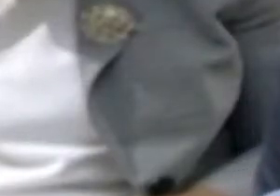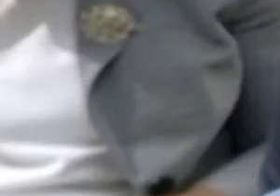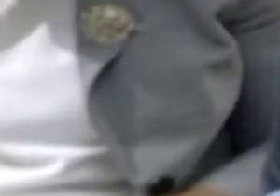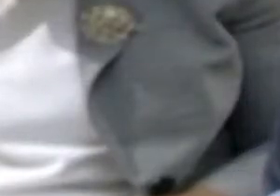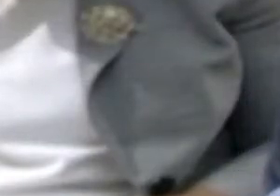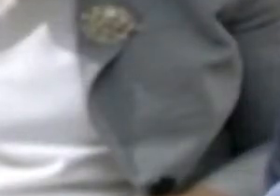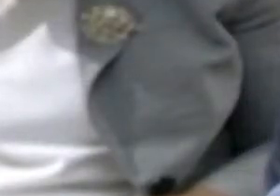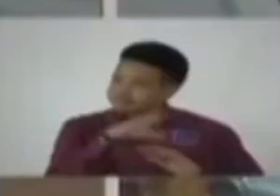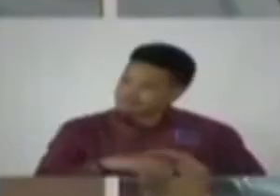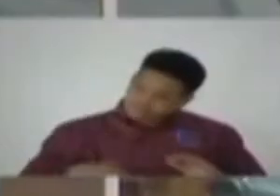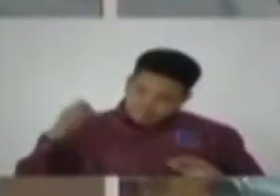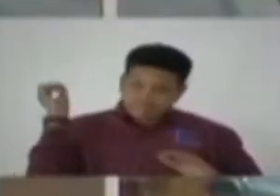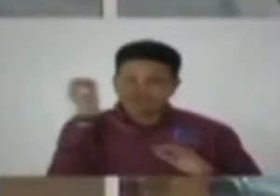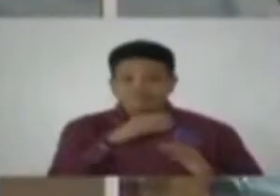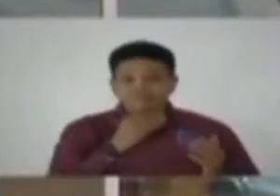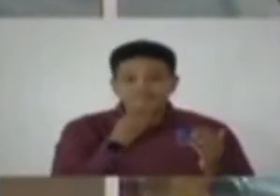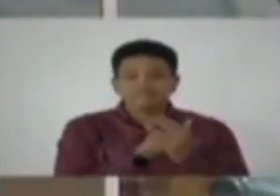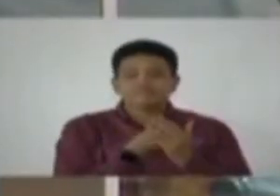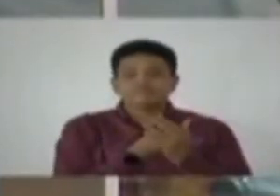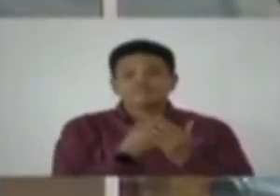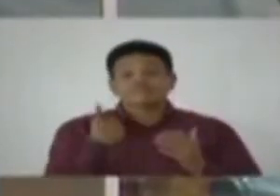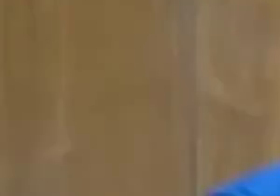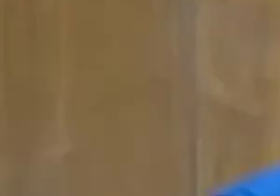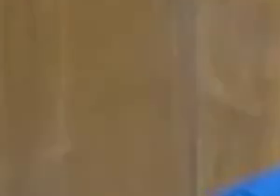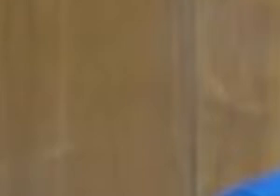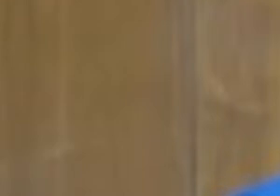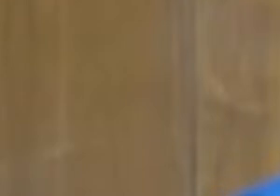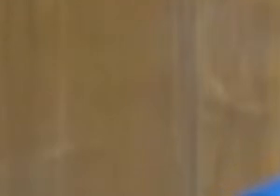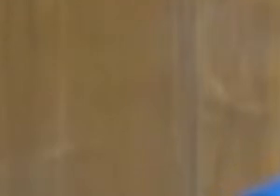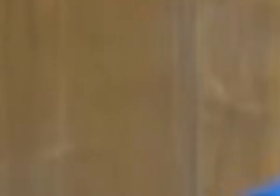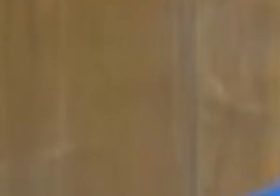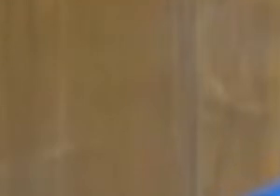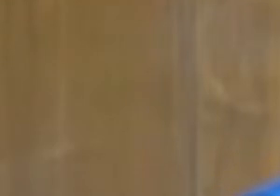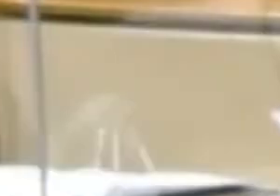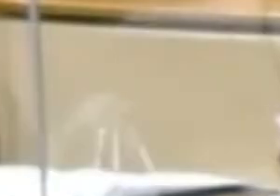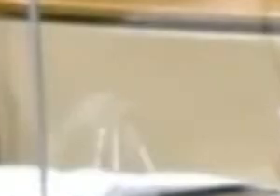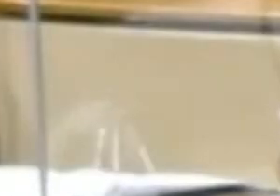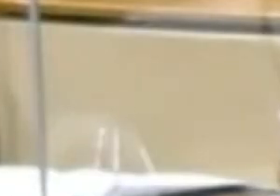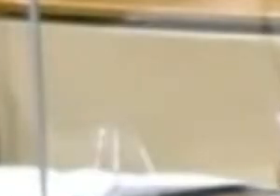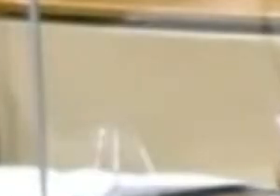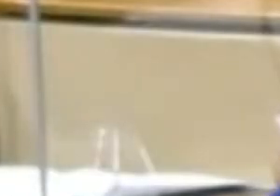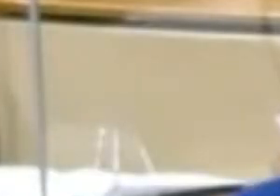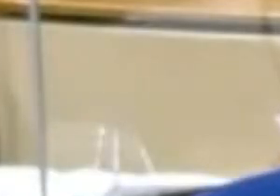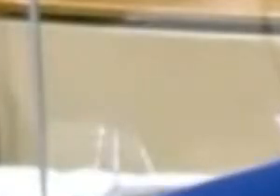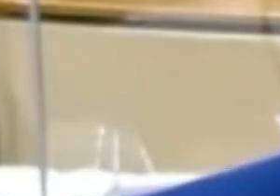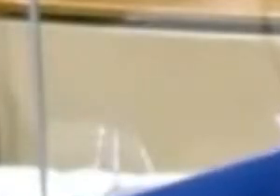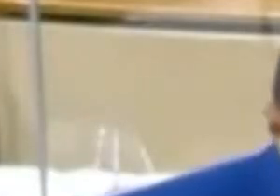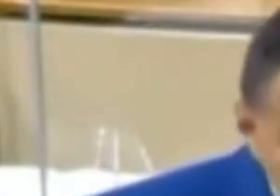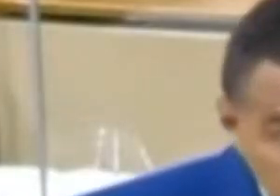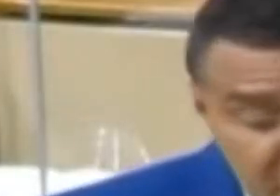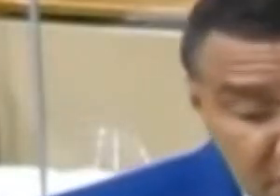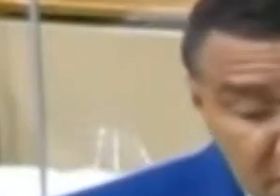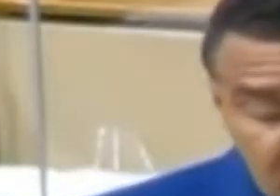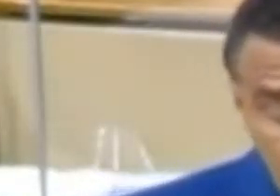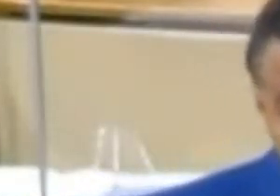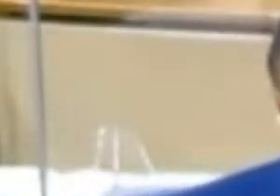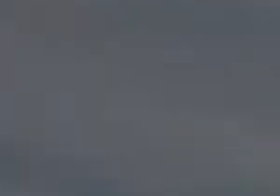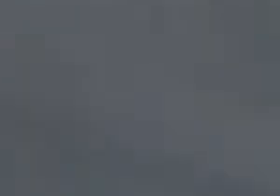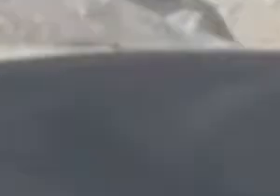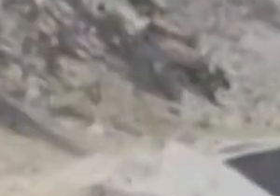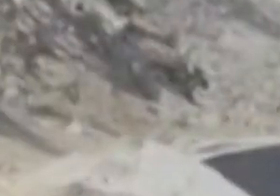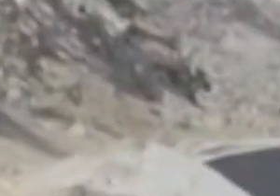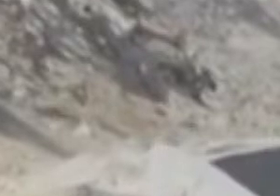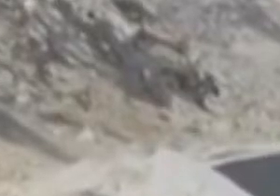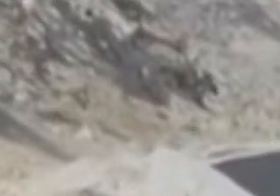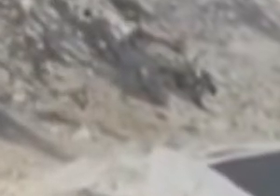out how they plan to spend it during the budget debates on PBC Jamaica, starting Tuesday, March 7. Find out how much they plan